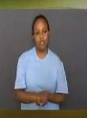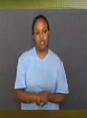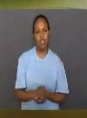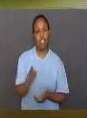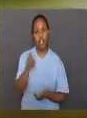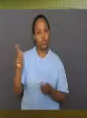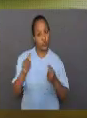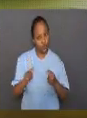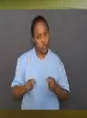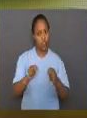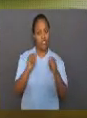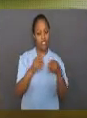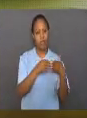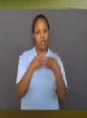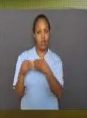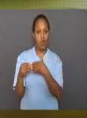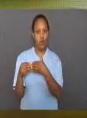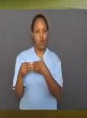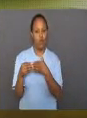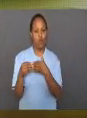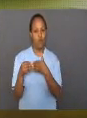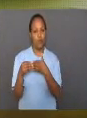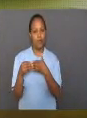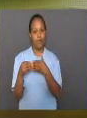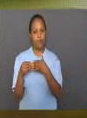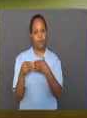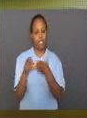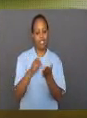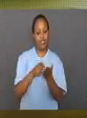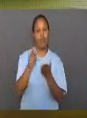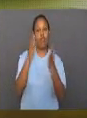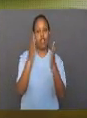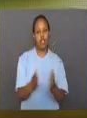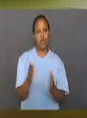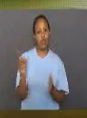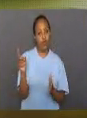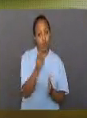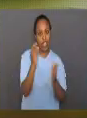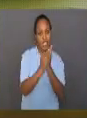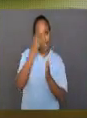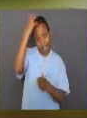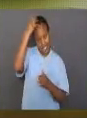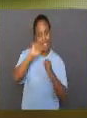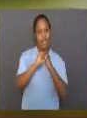Their efforts led to the establishment of a democratic constitution.